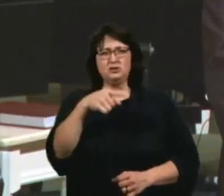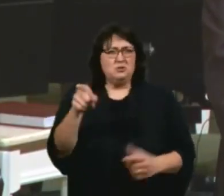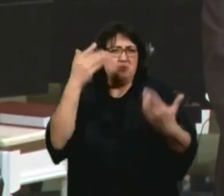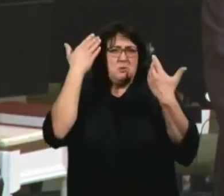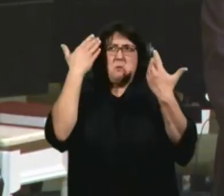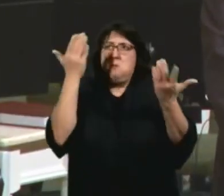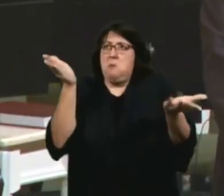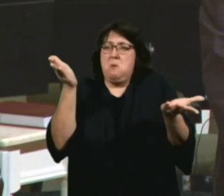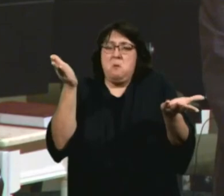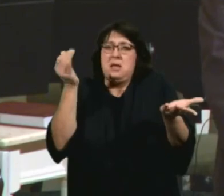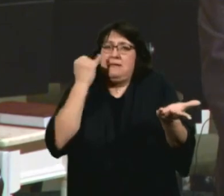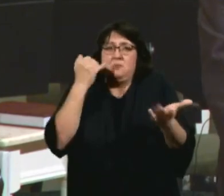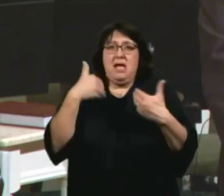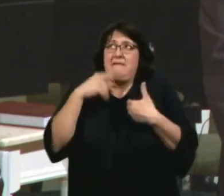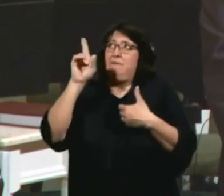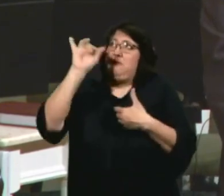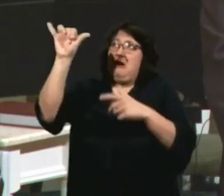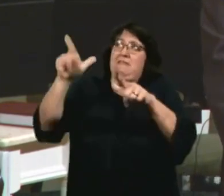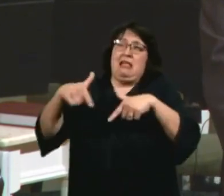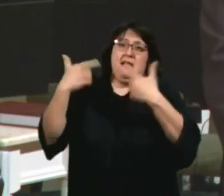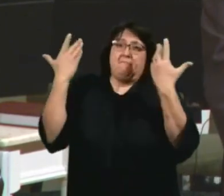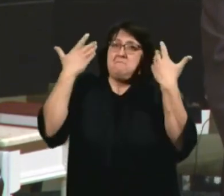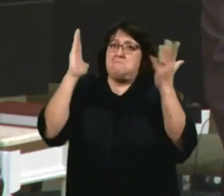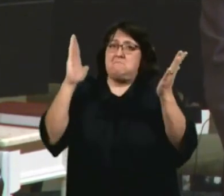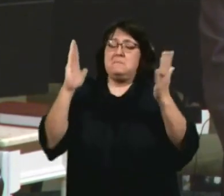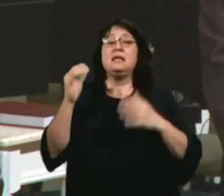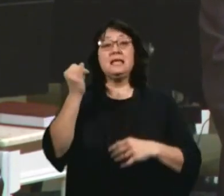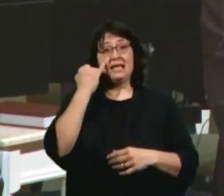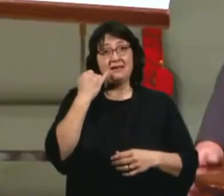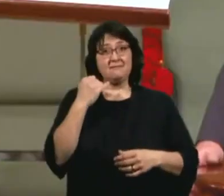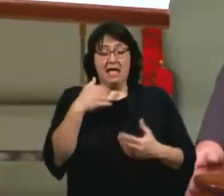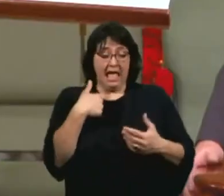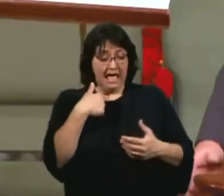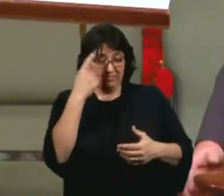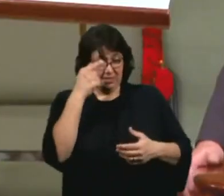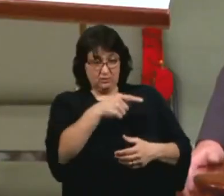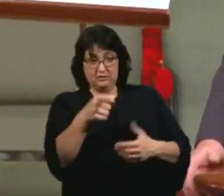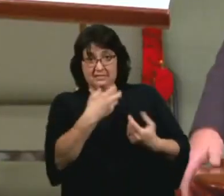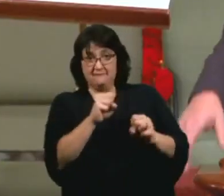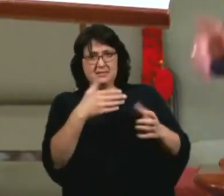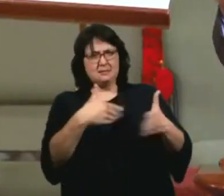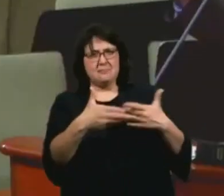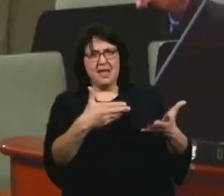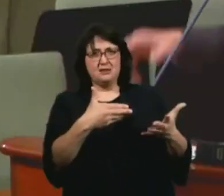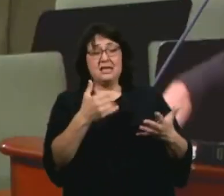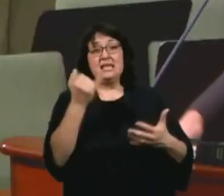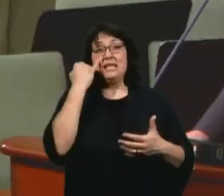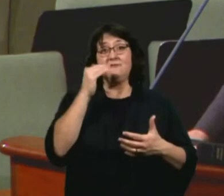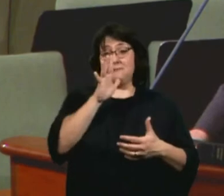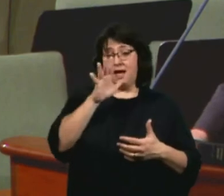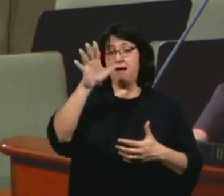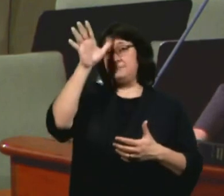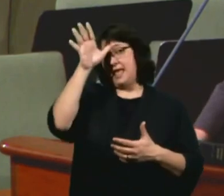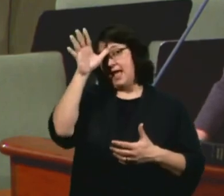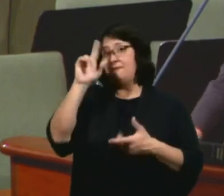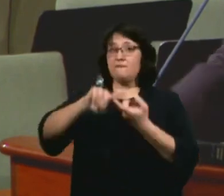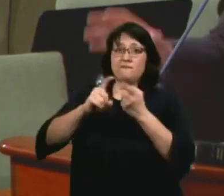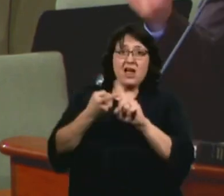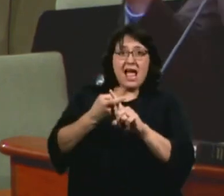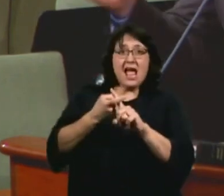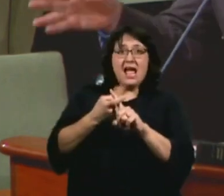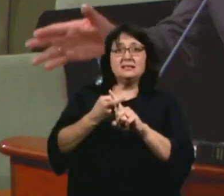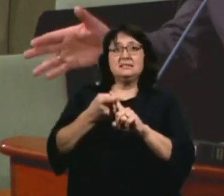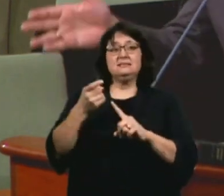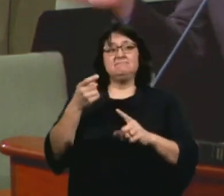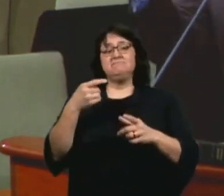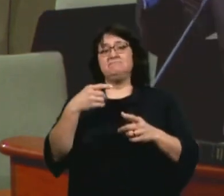sure if you have eternal life. It doesn't matter if I think you're saved. It doesn't matter if your mom or your dad or your friends. It doesn't matter if